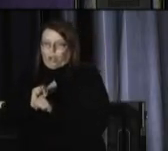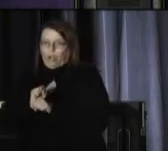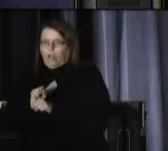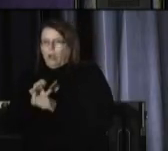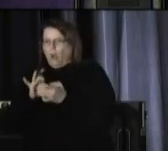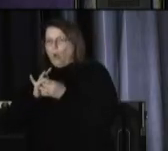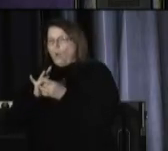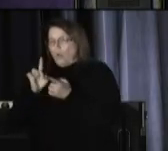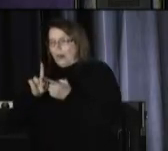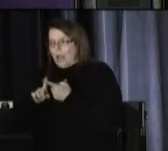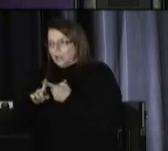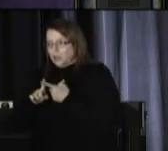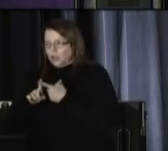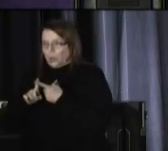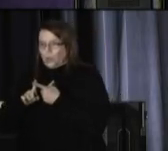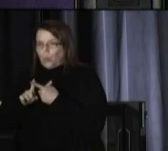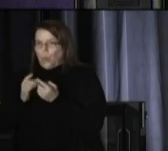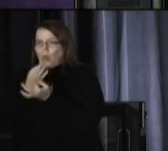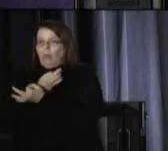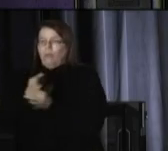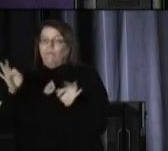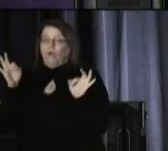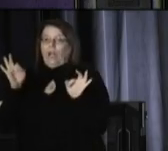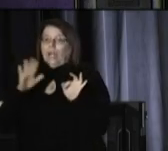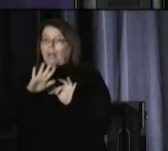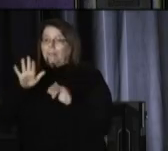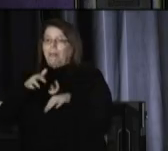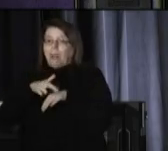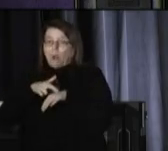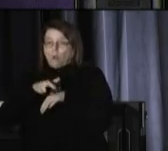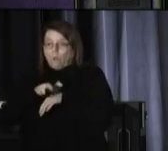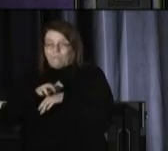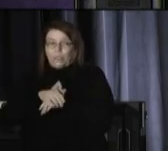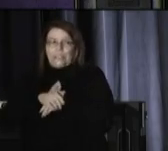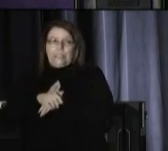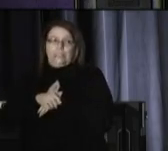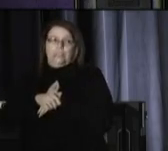of the freedom and the irreverence.